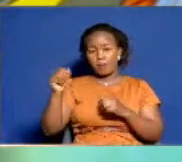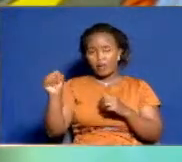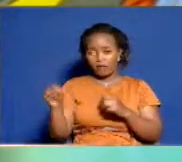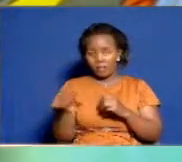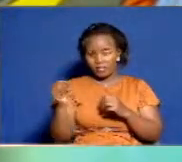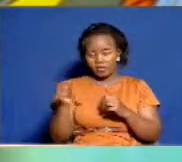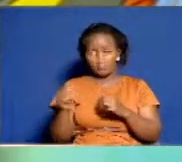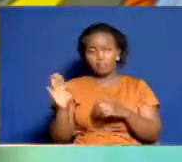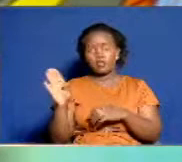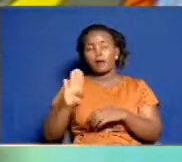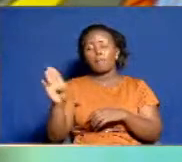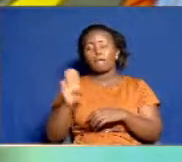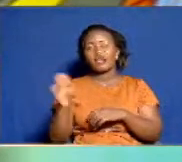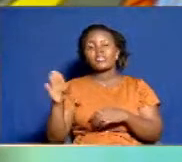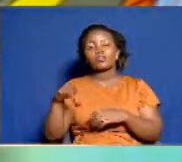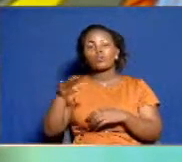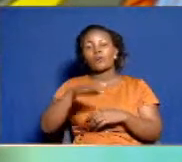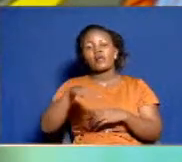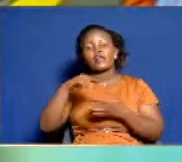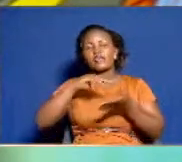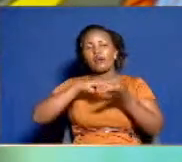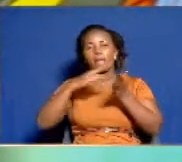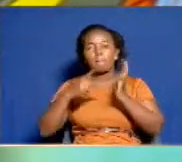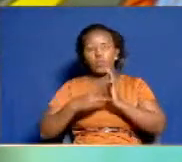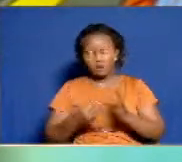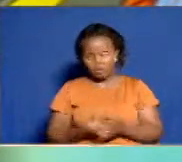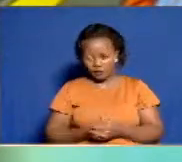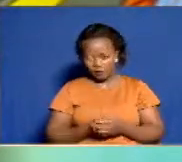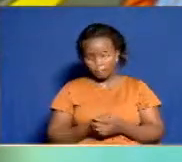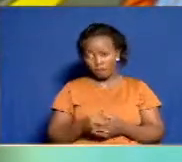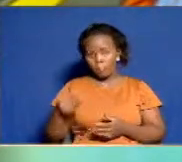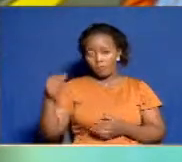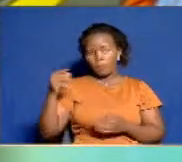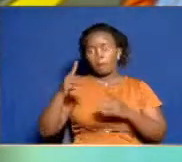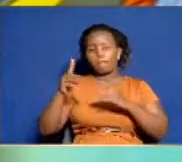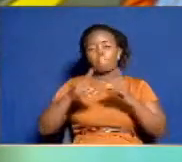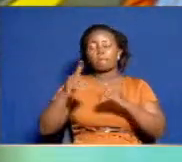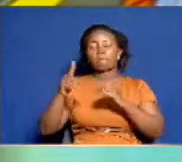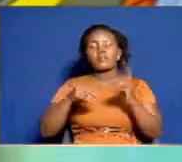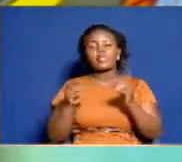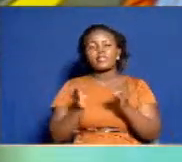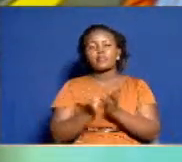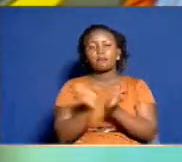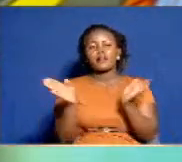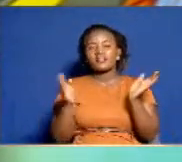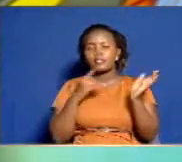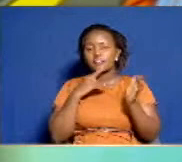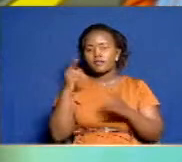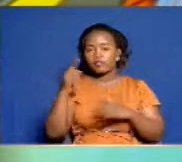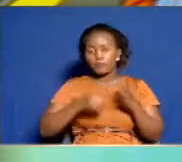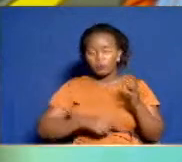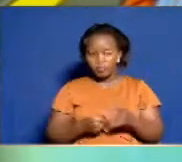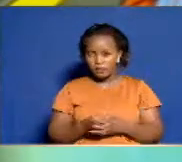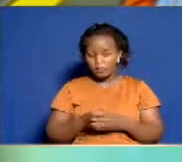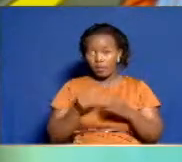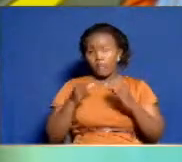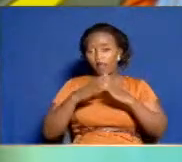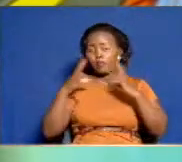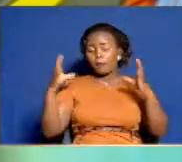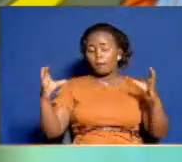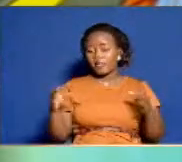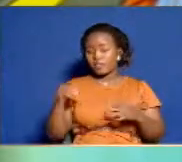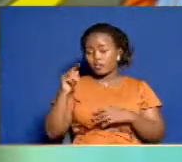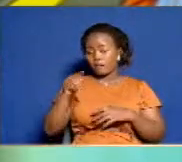in the Baringo Silare project. GDC Managing Director Engineer Jared Otieno says the big well is a